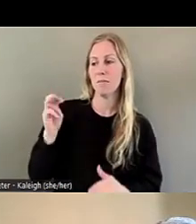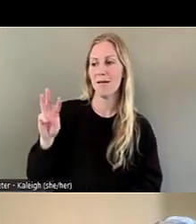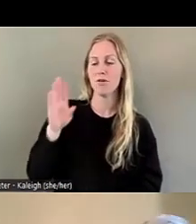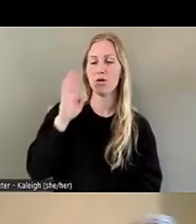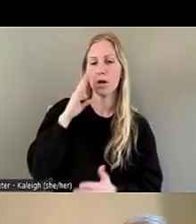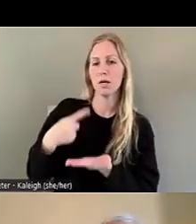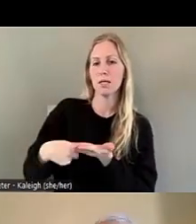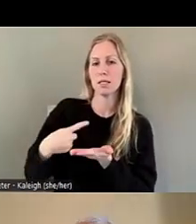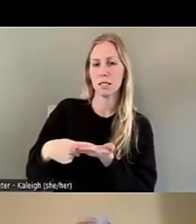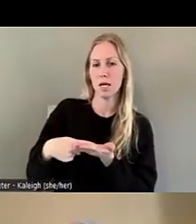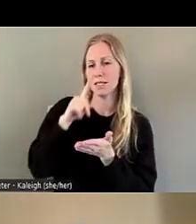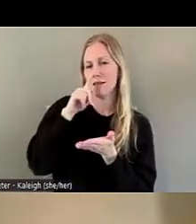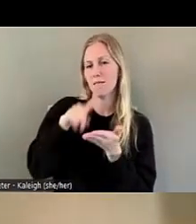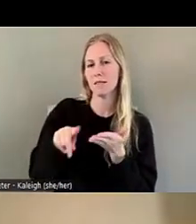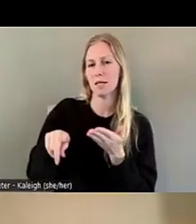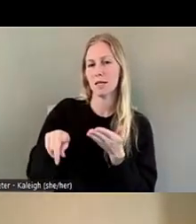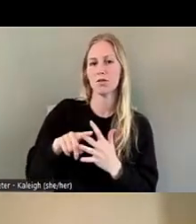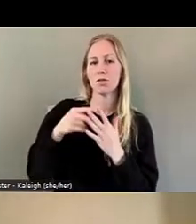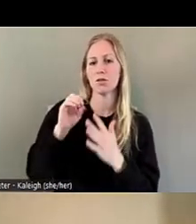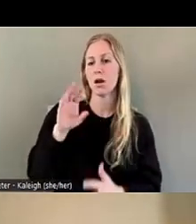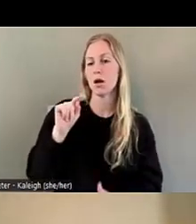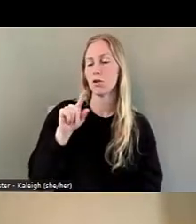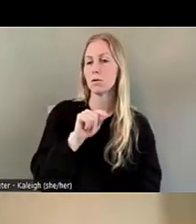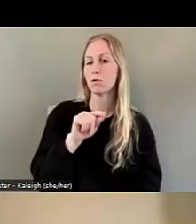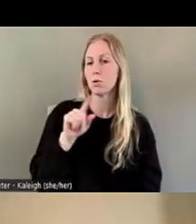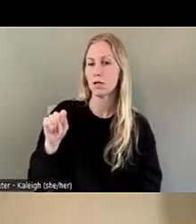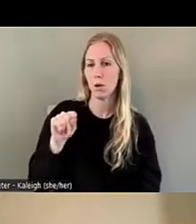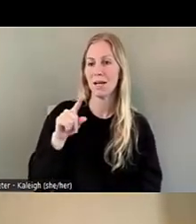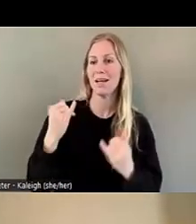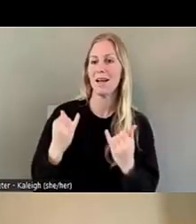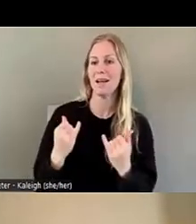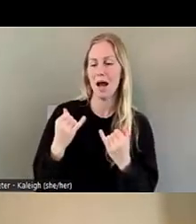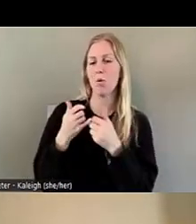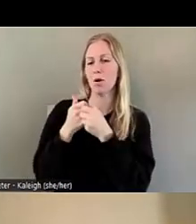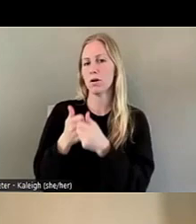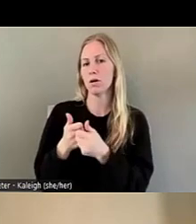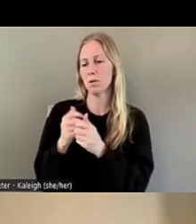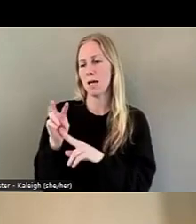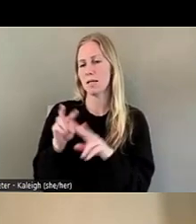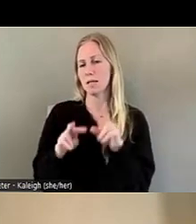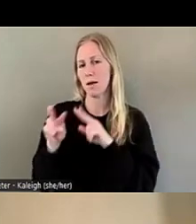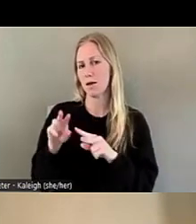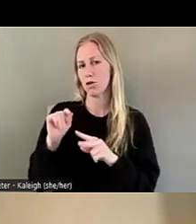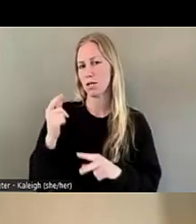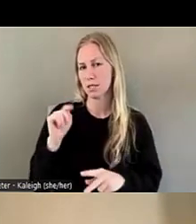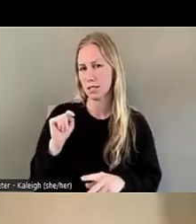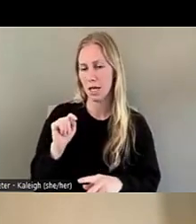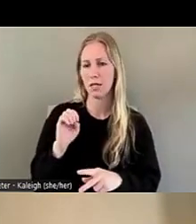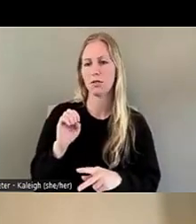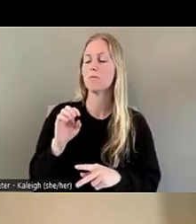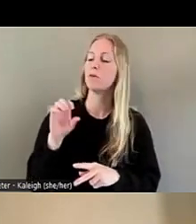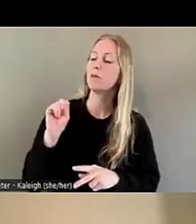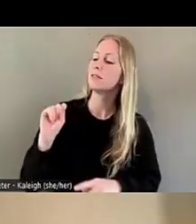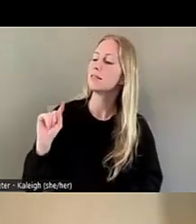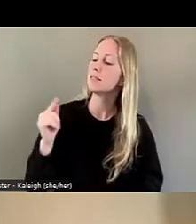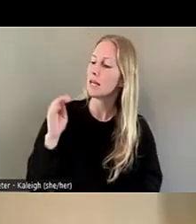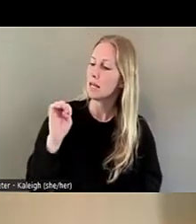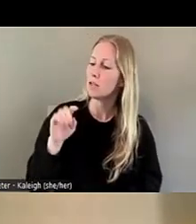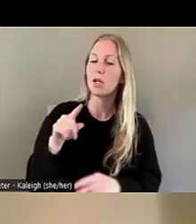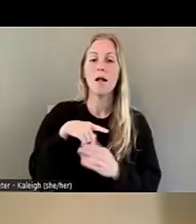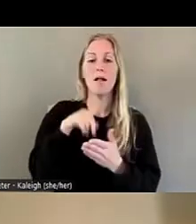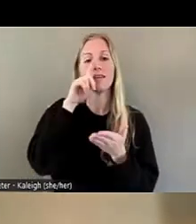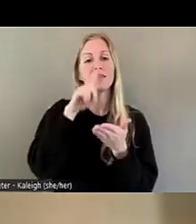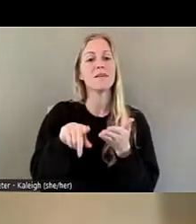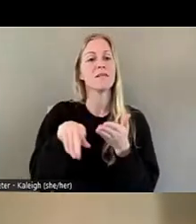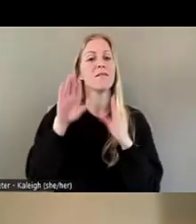in October 2020 and is now in the compliance monitoring stage. This investigation focused on a district that